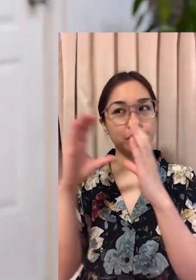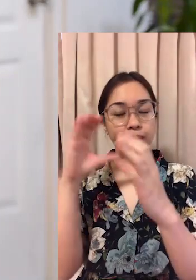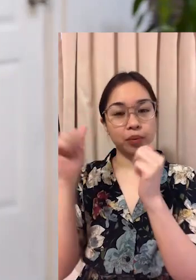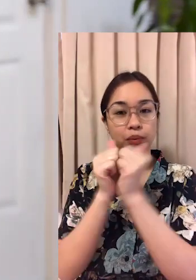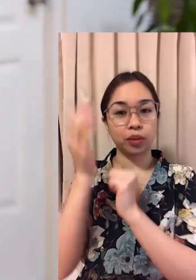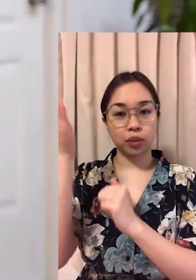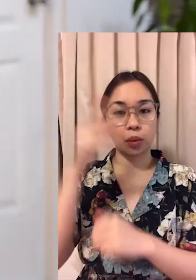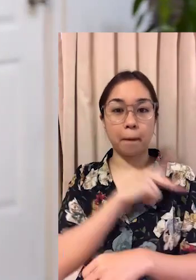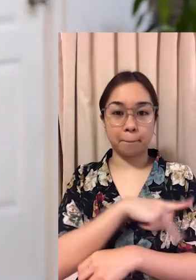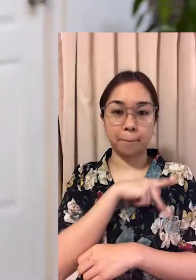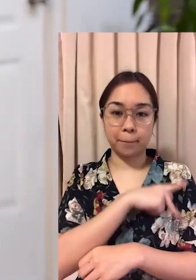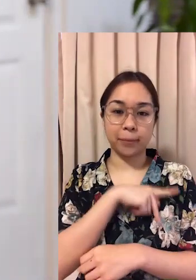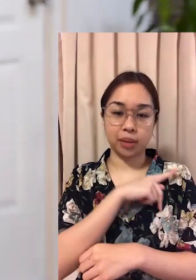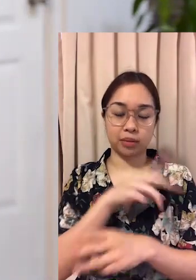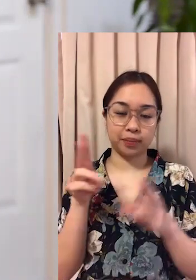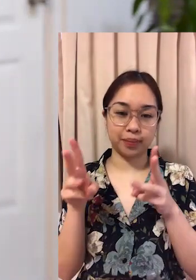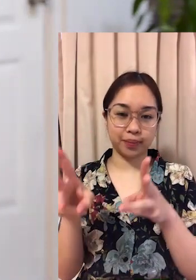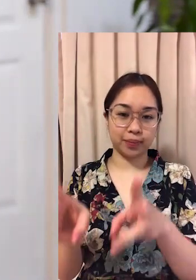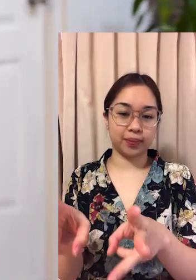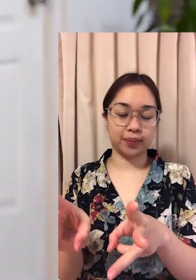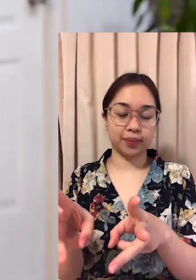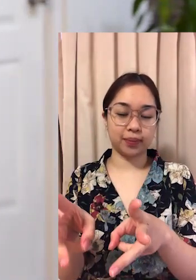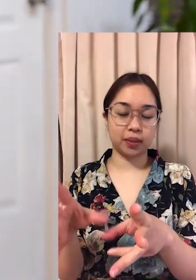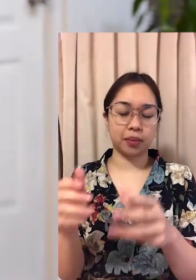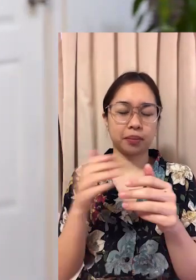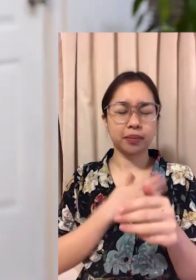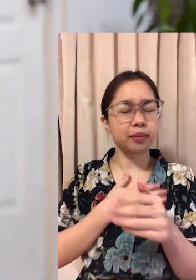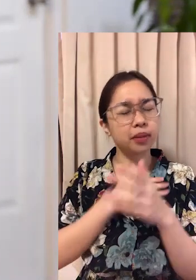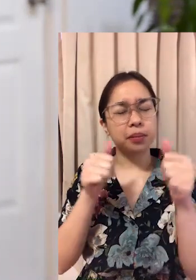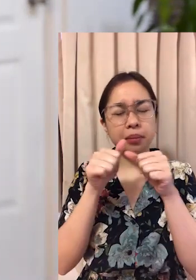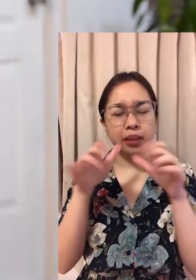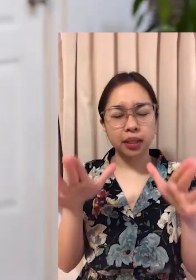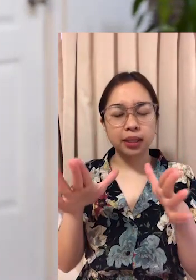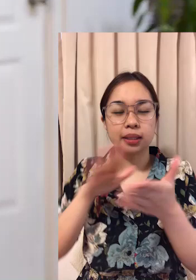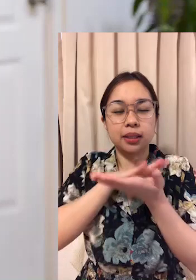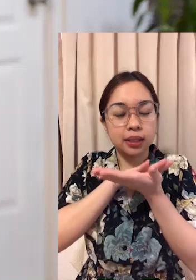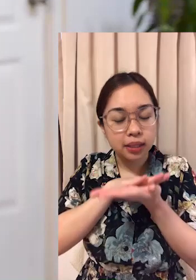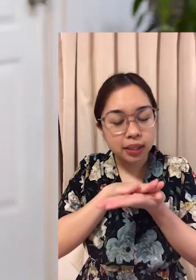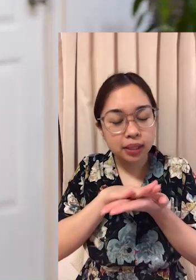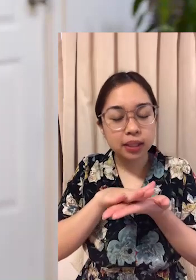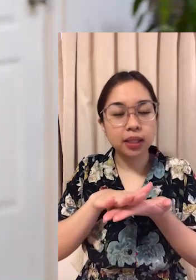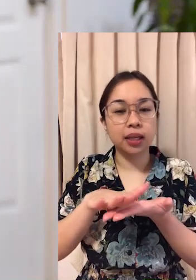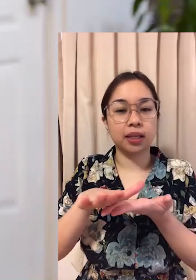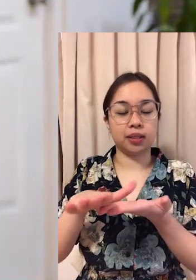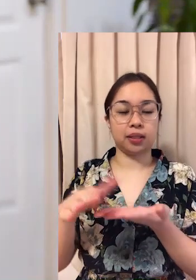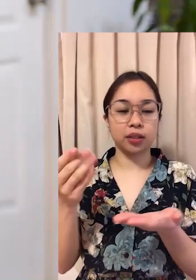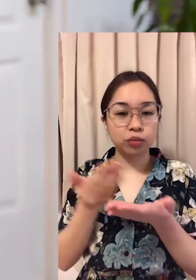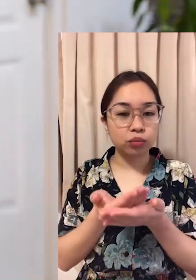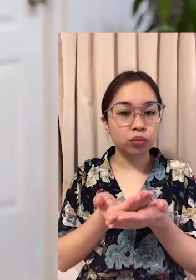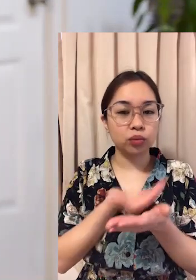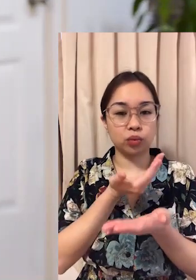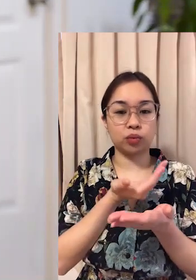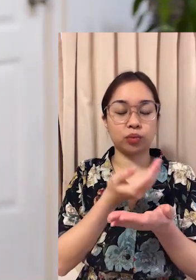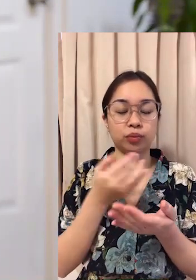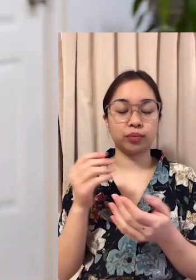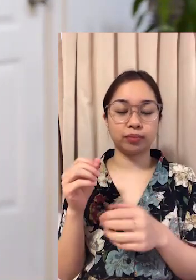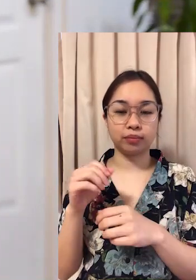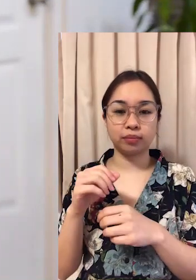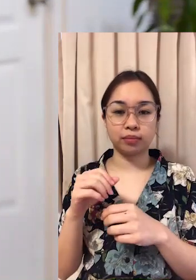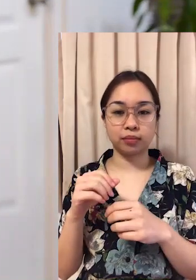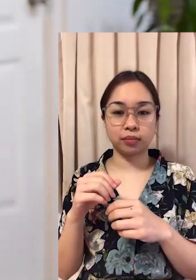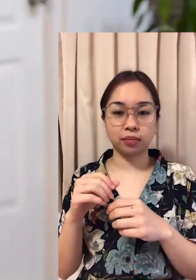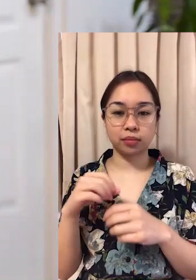personal way. Bless the preparation of this month's fasting. Cleanse, purify, and revive us as a